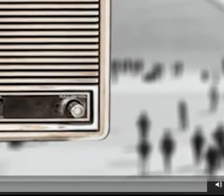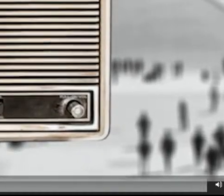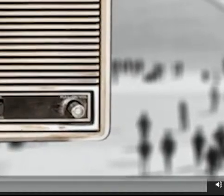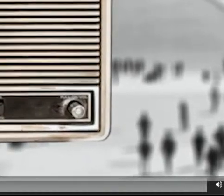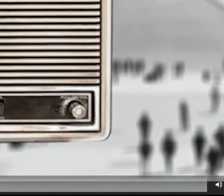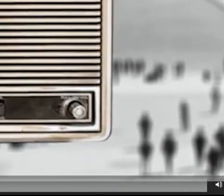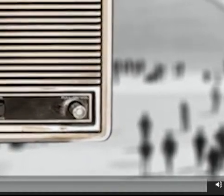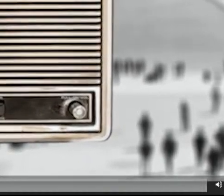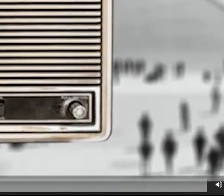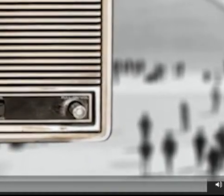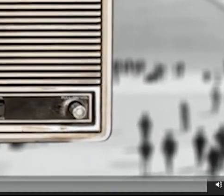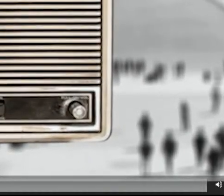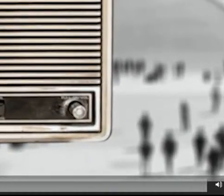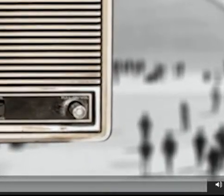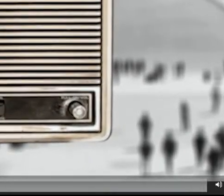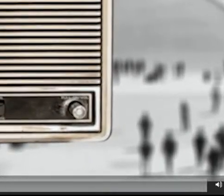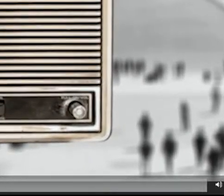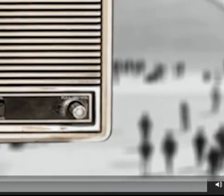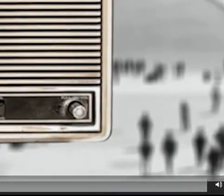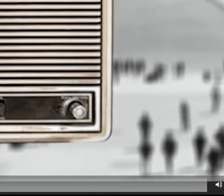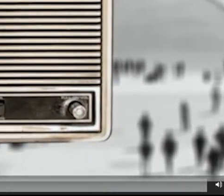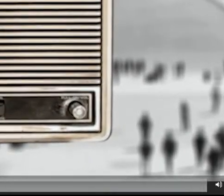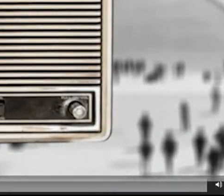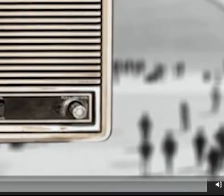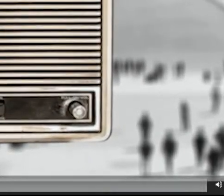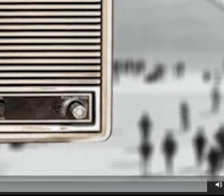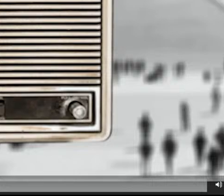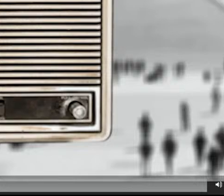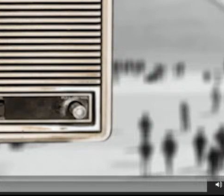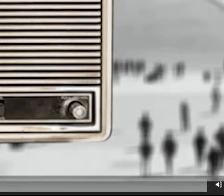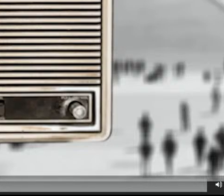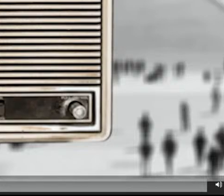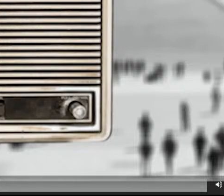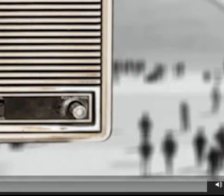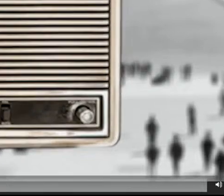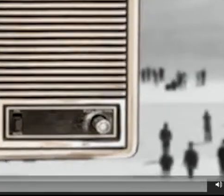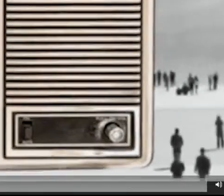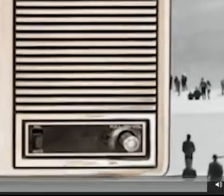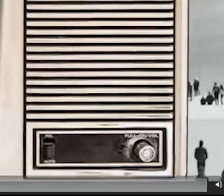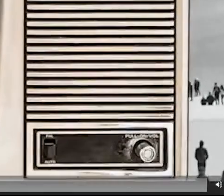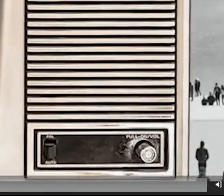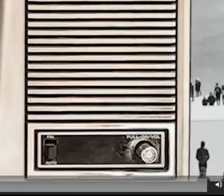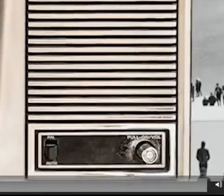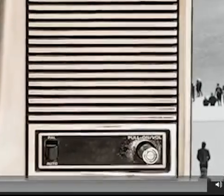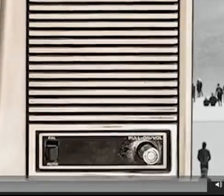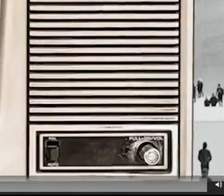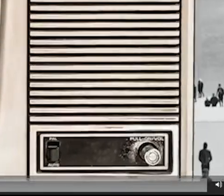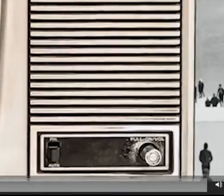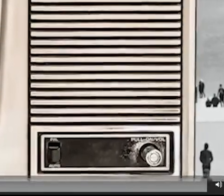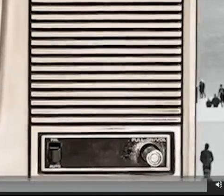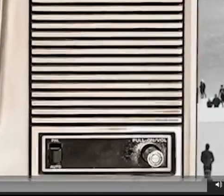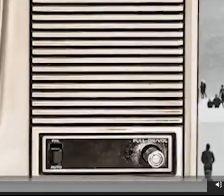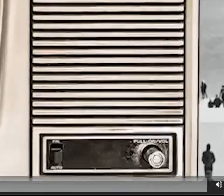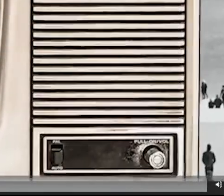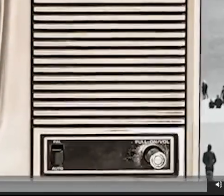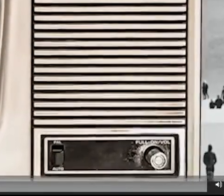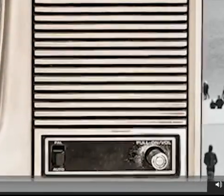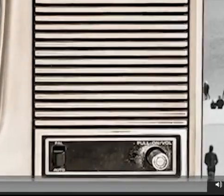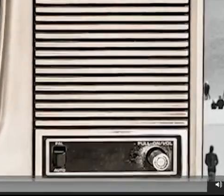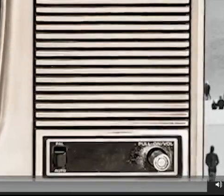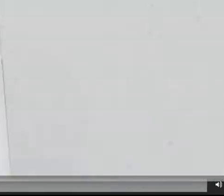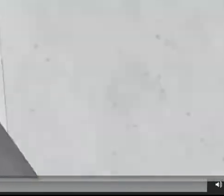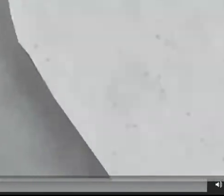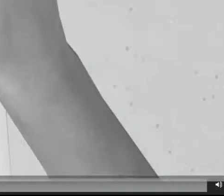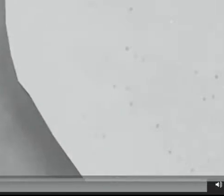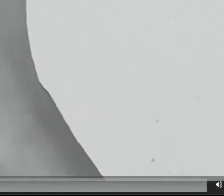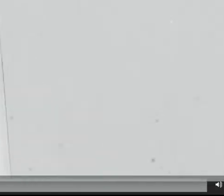within 21 days. Keep filing your weekly certifications throughout your 26-week benefits period, and you'll be all set. But if